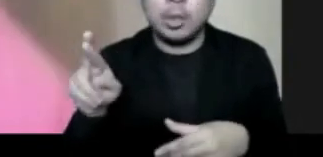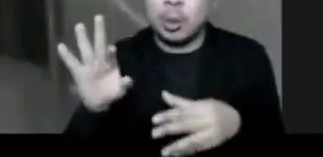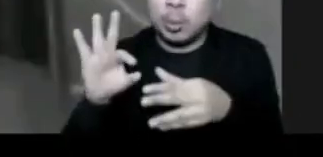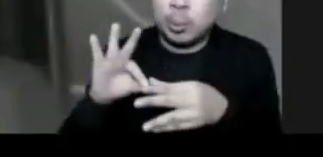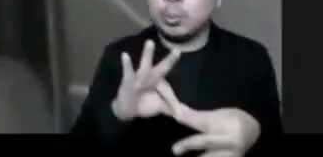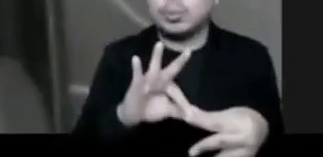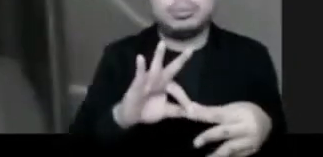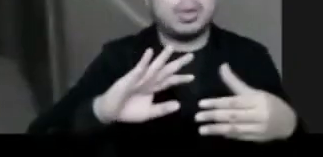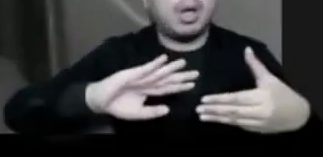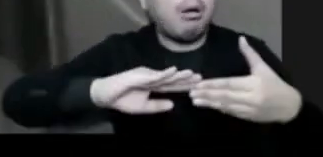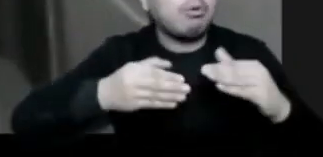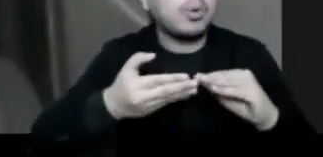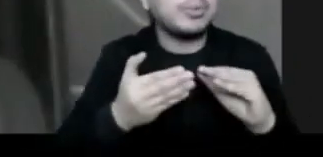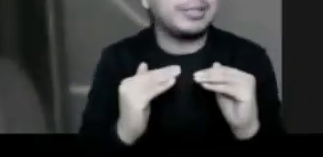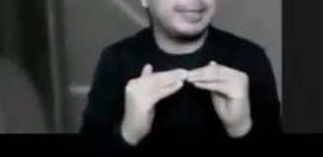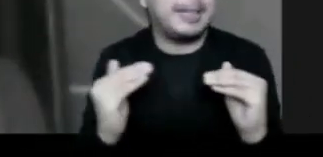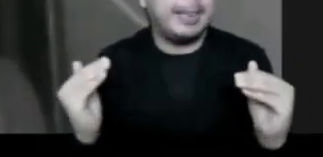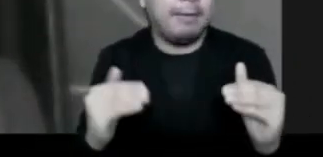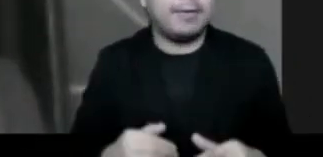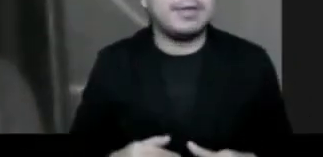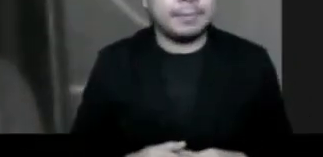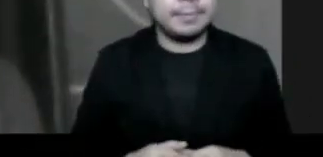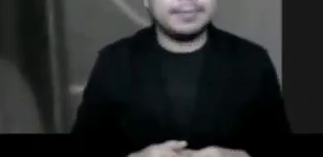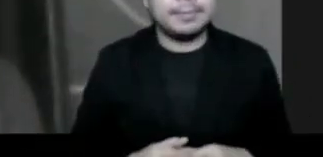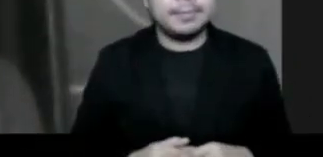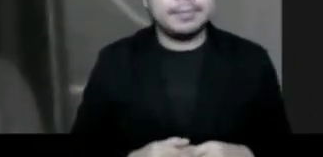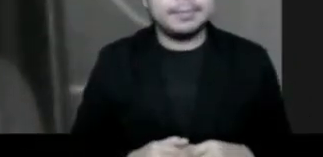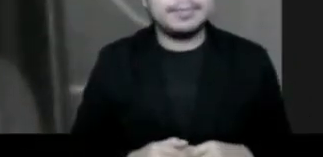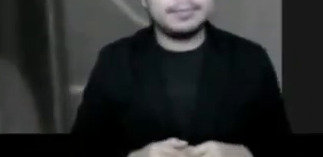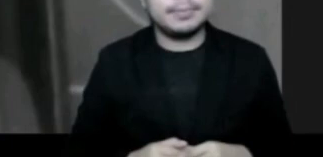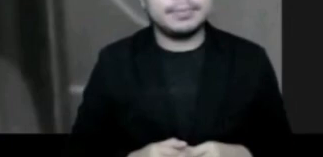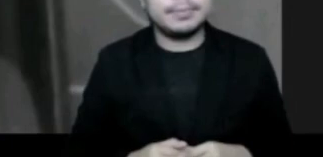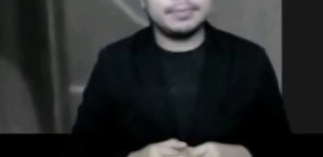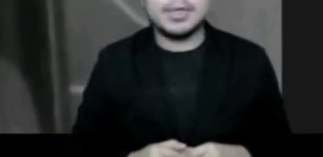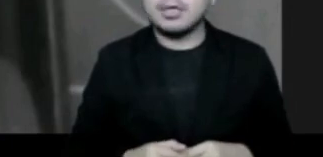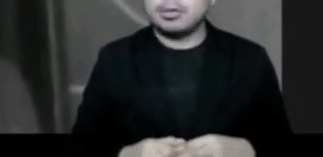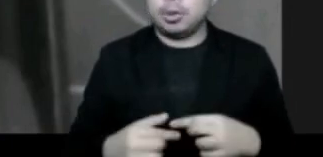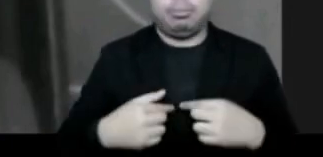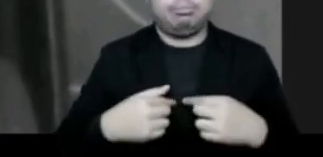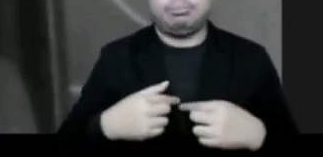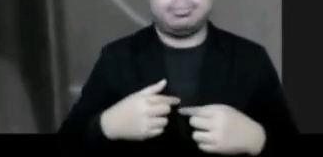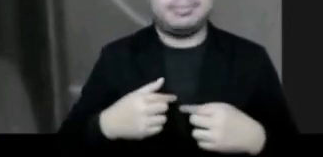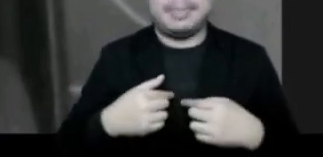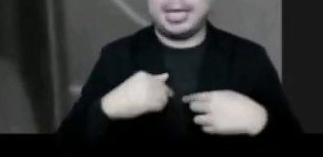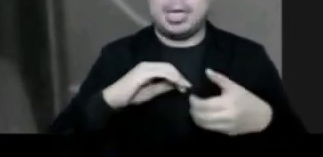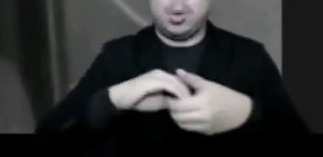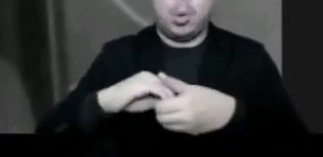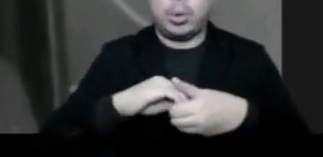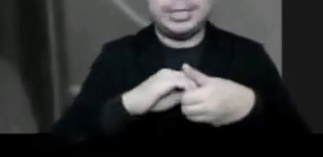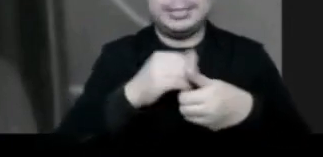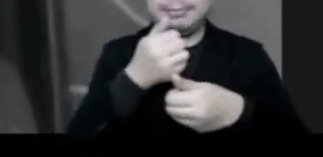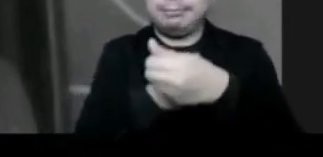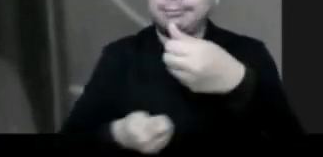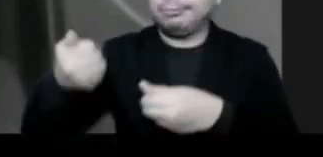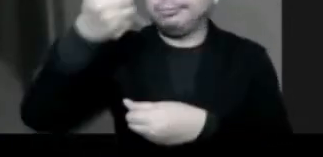Yeah, basically, as FEDOMA, we are an umbrella organizations of persons with disabilities. So